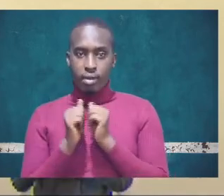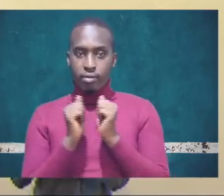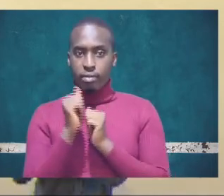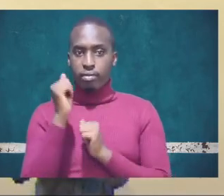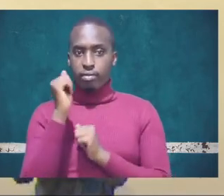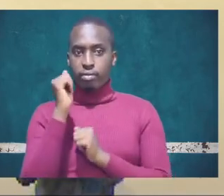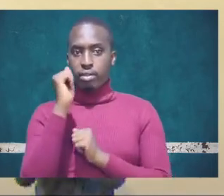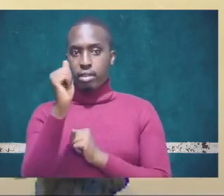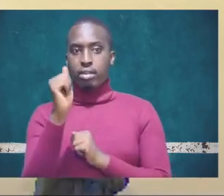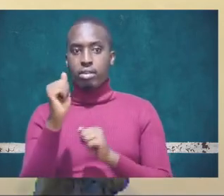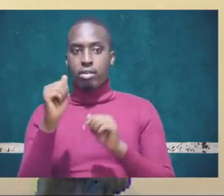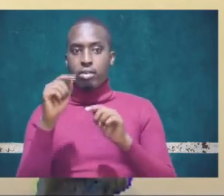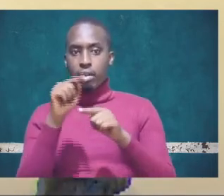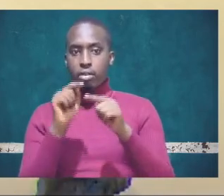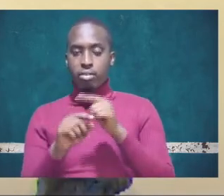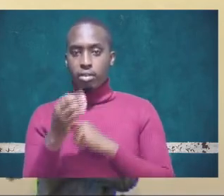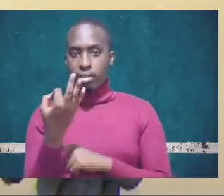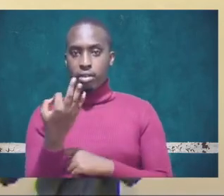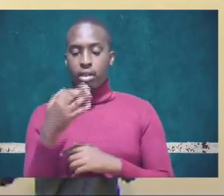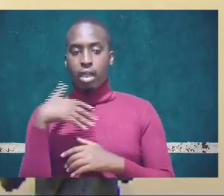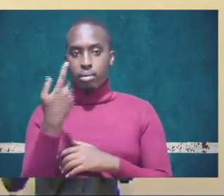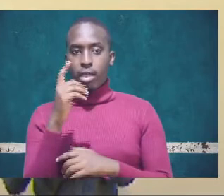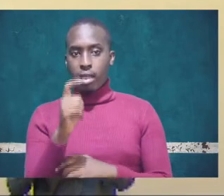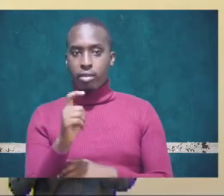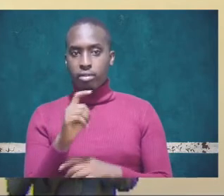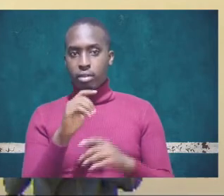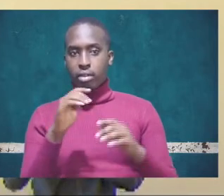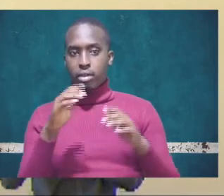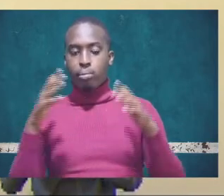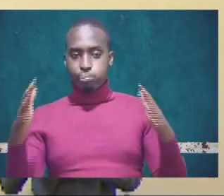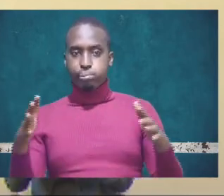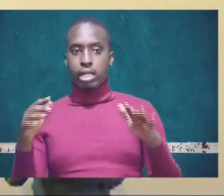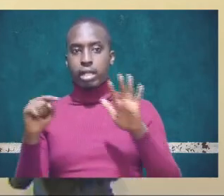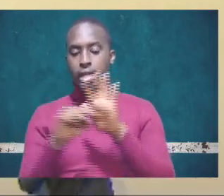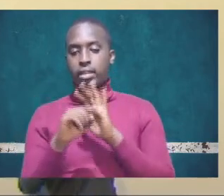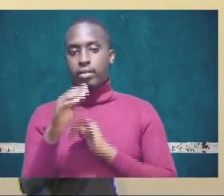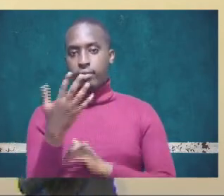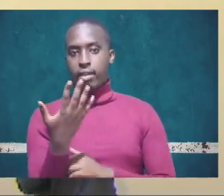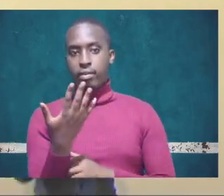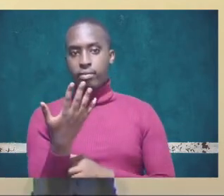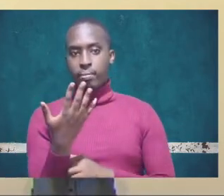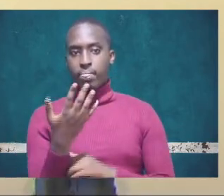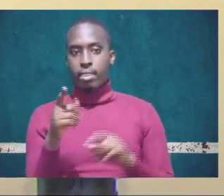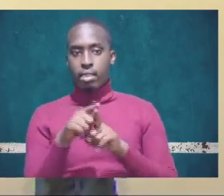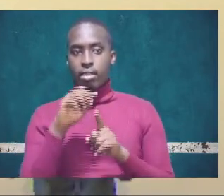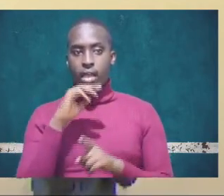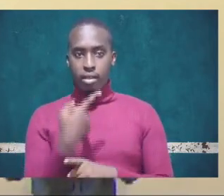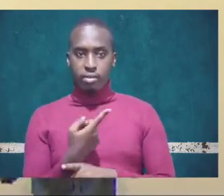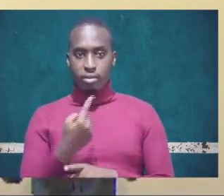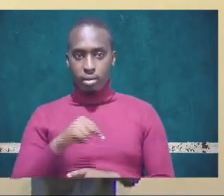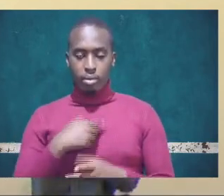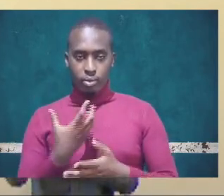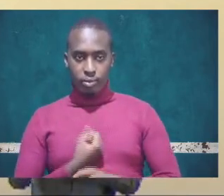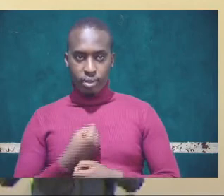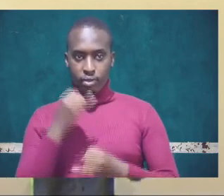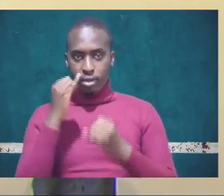over 3, and the x will be greater than negative 5. This is the answer that we have at